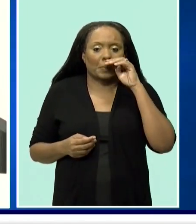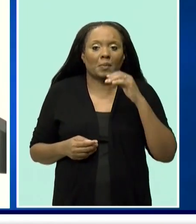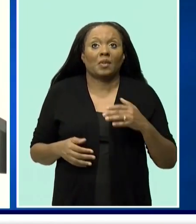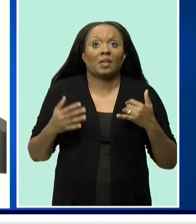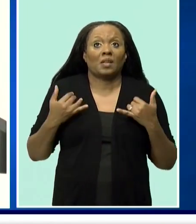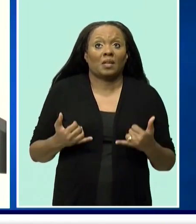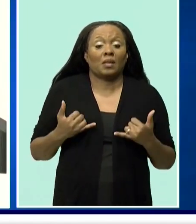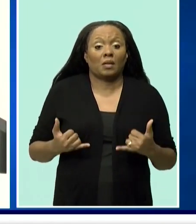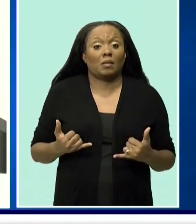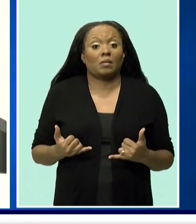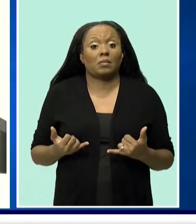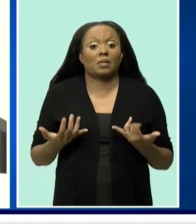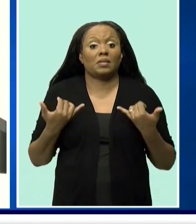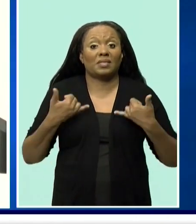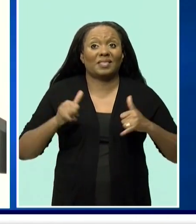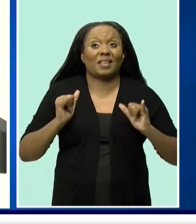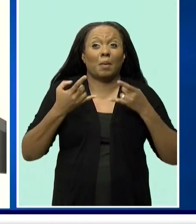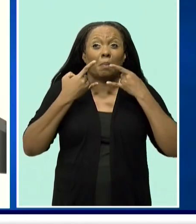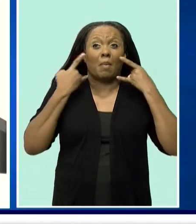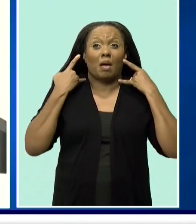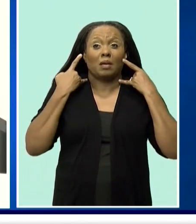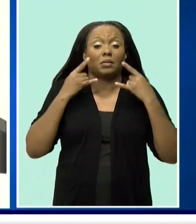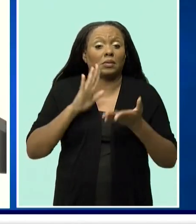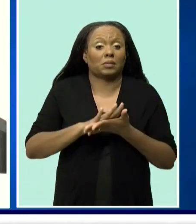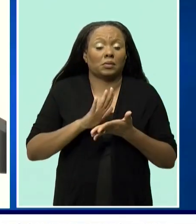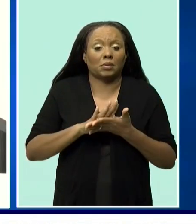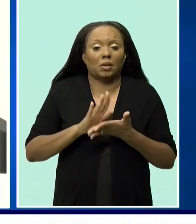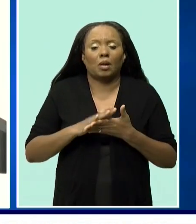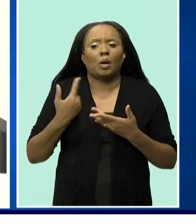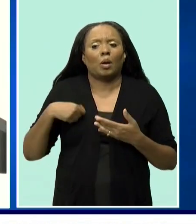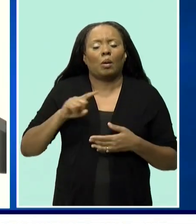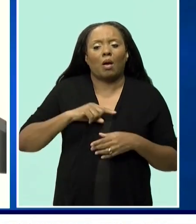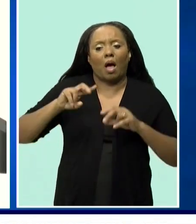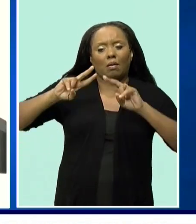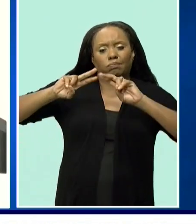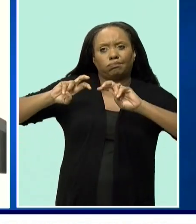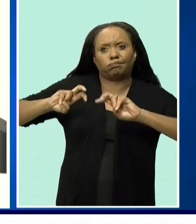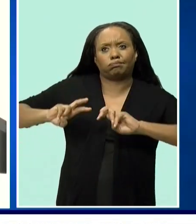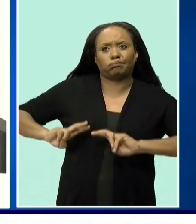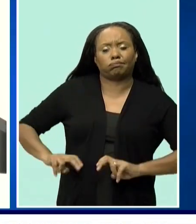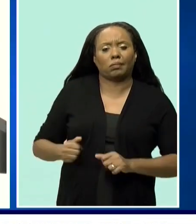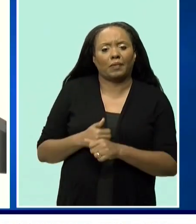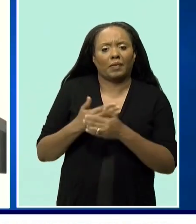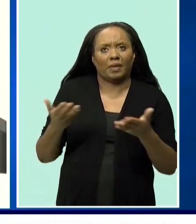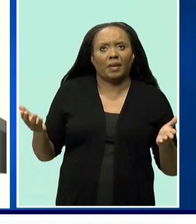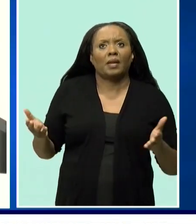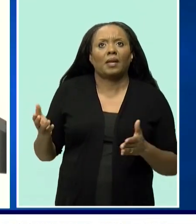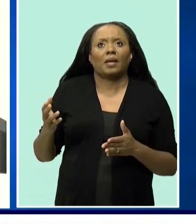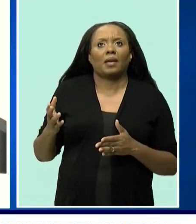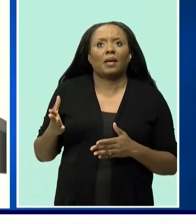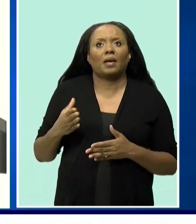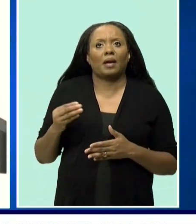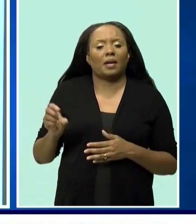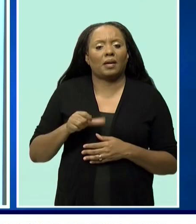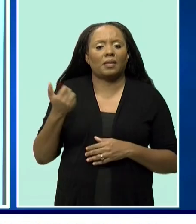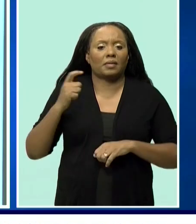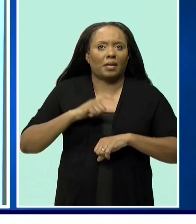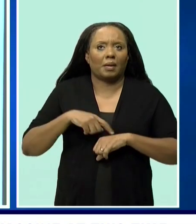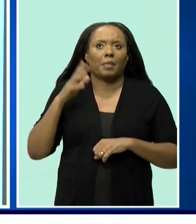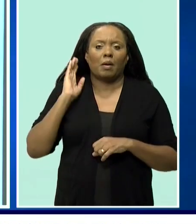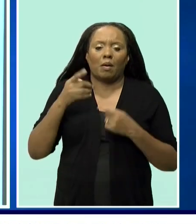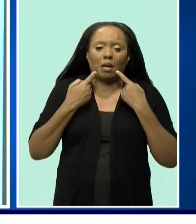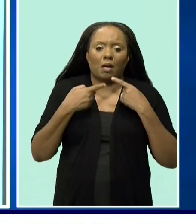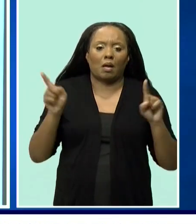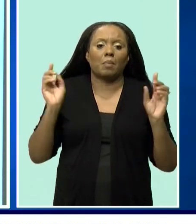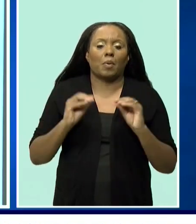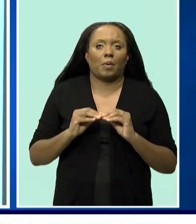mask wearing in the schools. We are examining the evidence, though, and we will be making a pronouncement at another time. Cadres